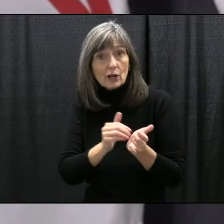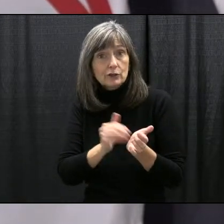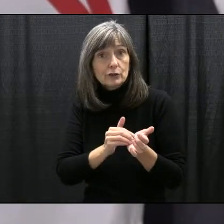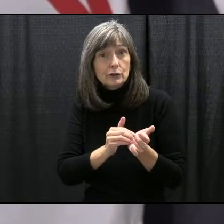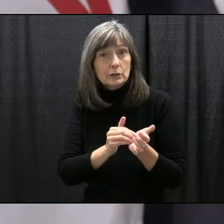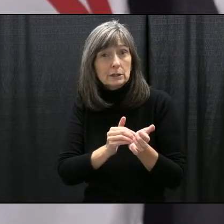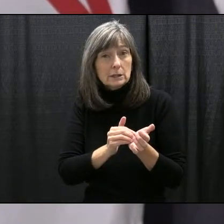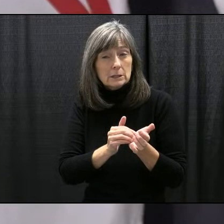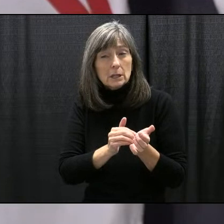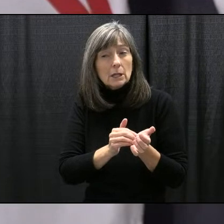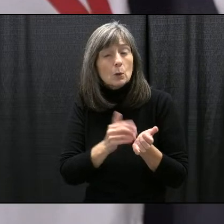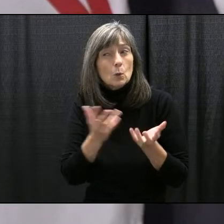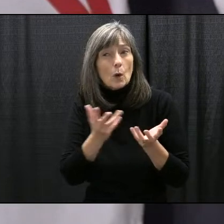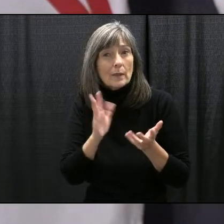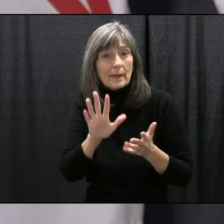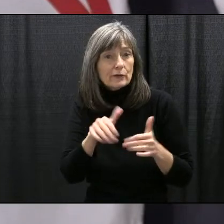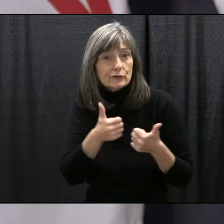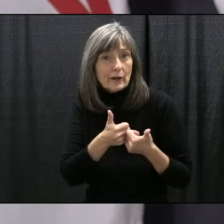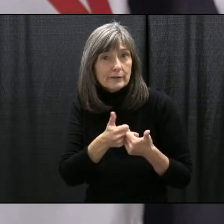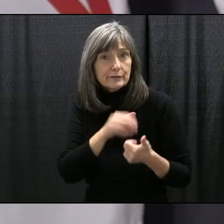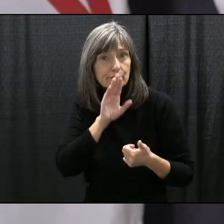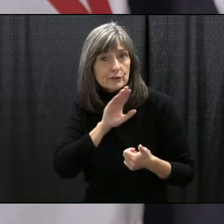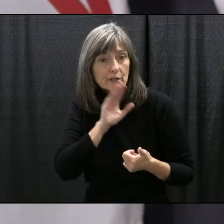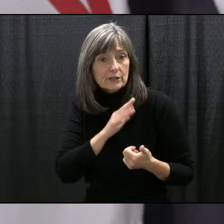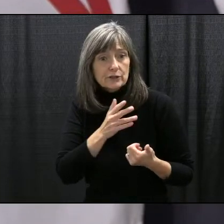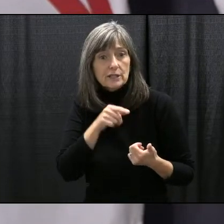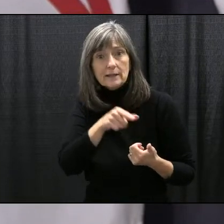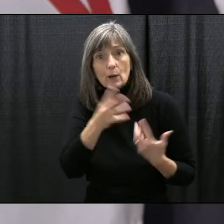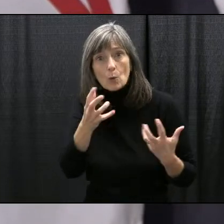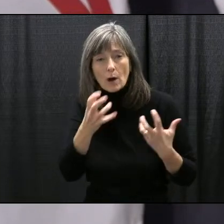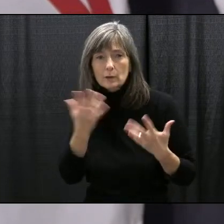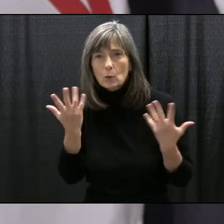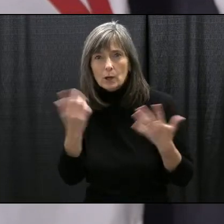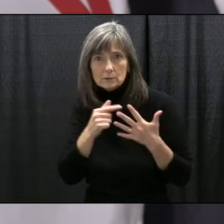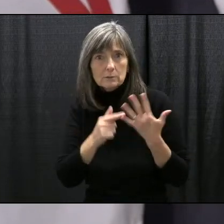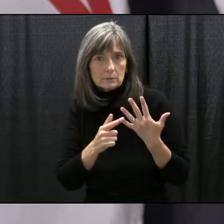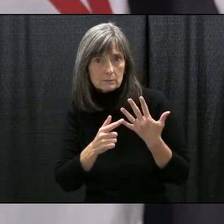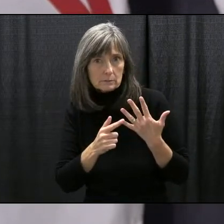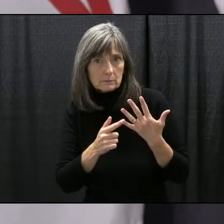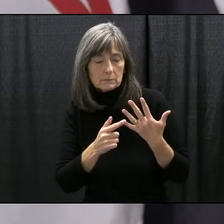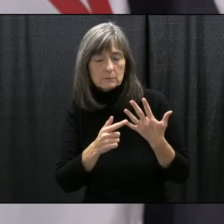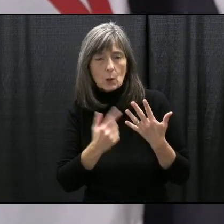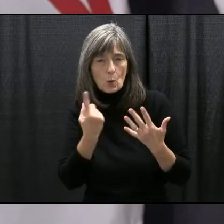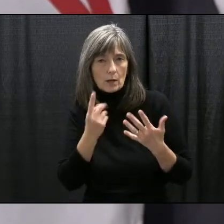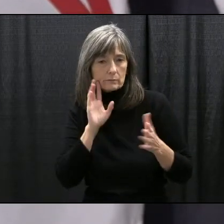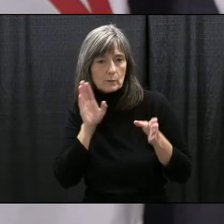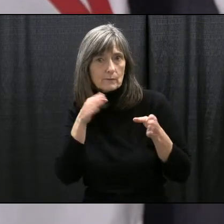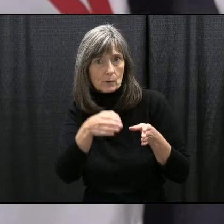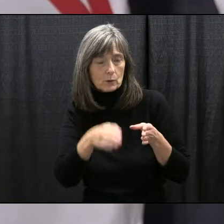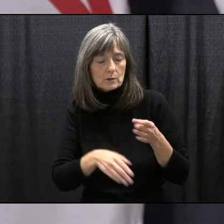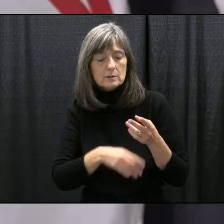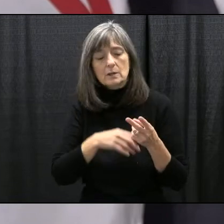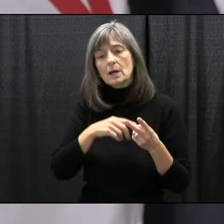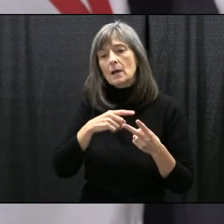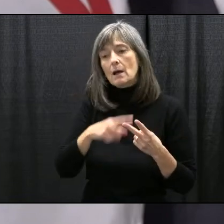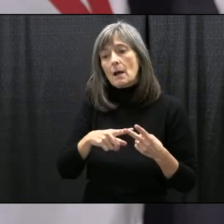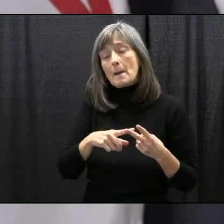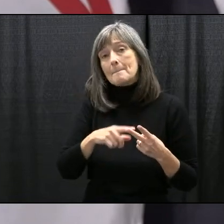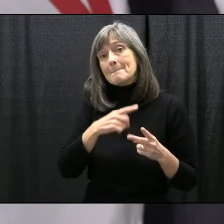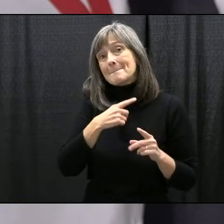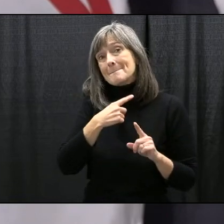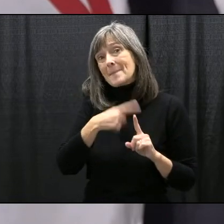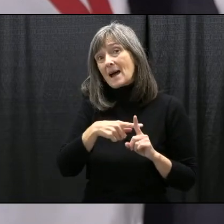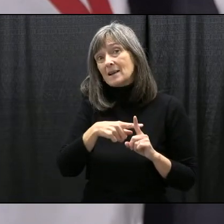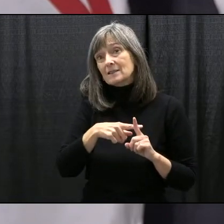up practice? What are their challenges? What are the things they're looking for? In addition to looking across the